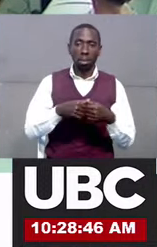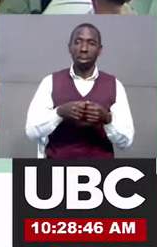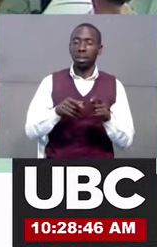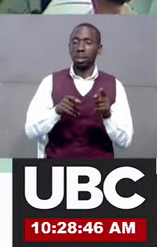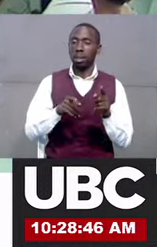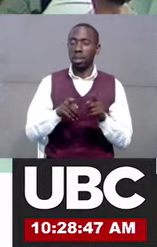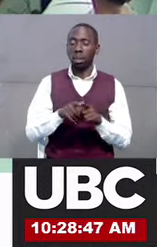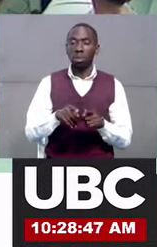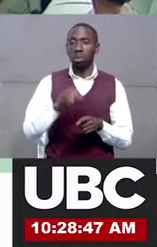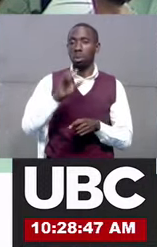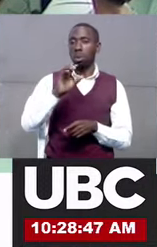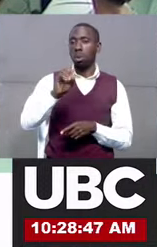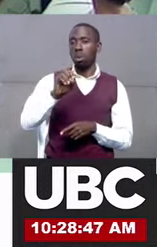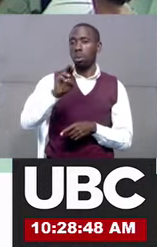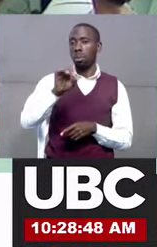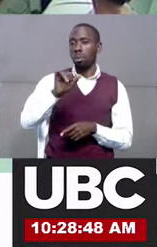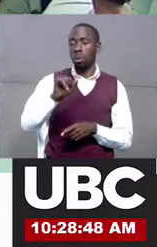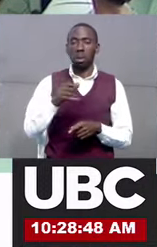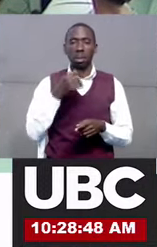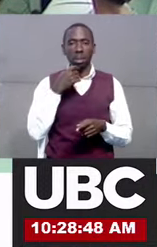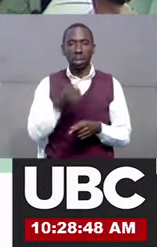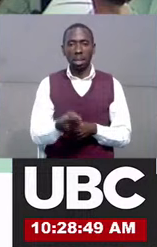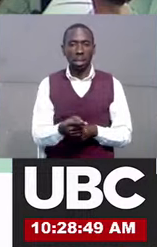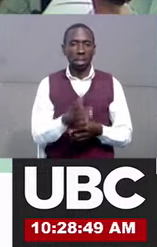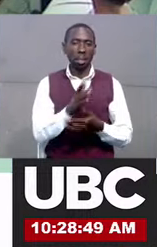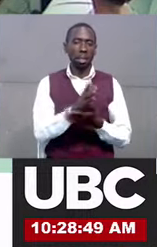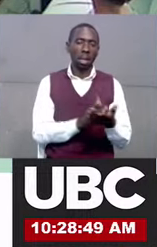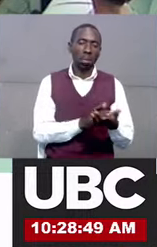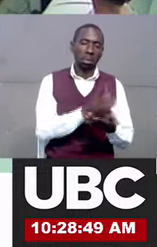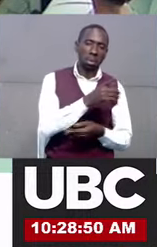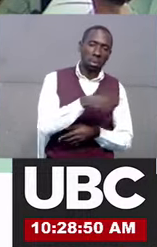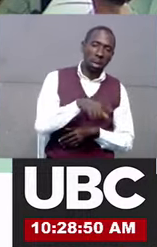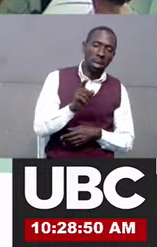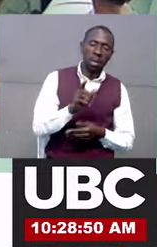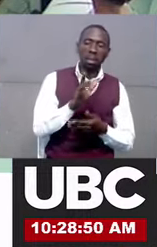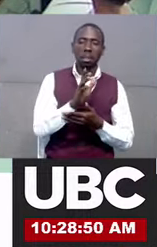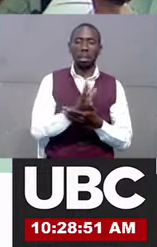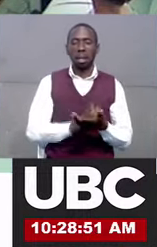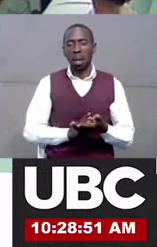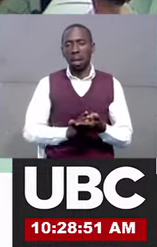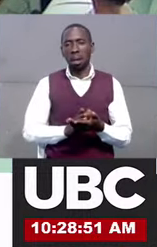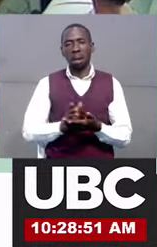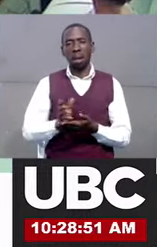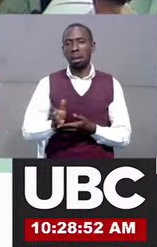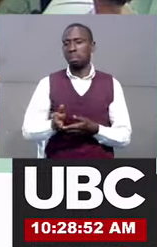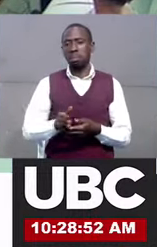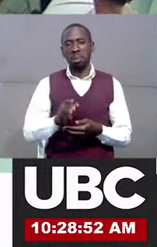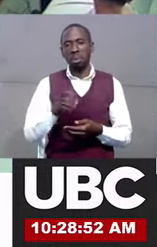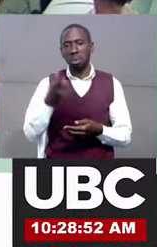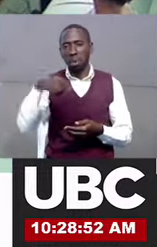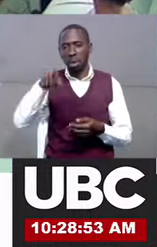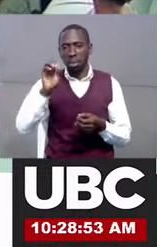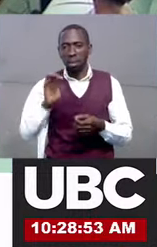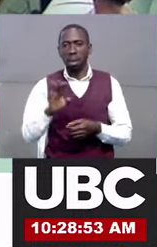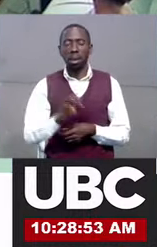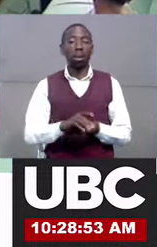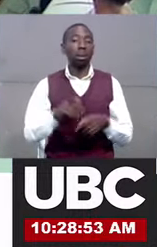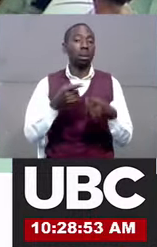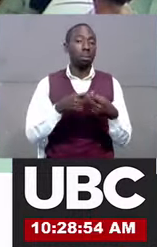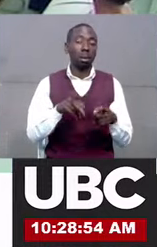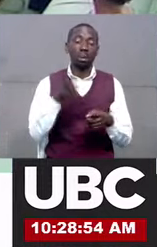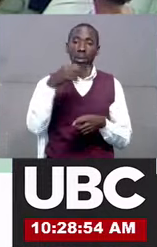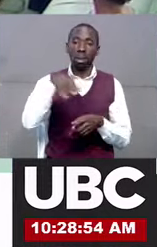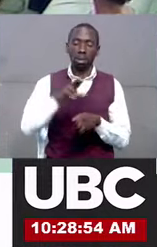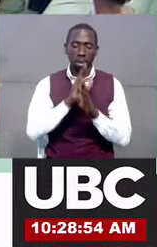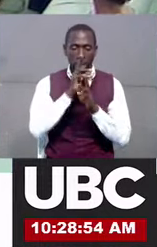some, saying some are partially correct, some saying some of these allegations are exaggerated. But Honorable Speaker, to